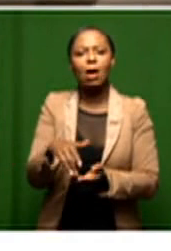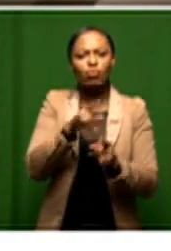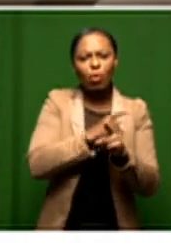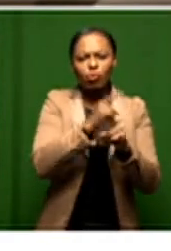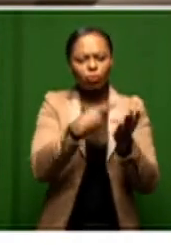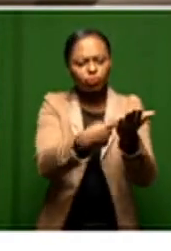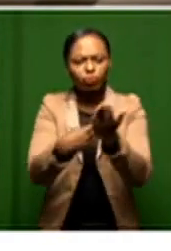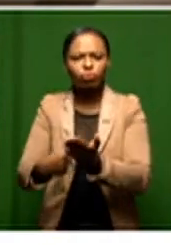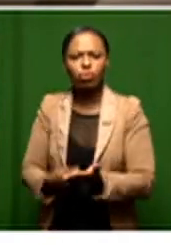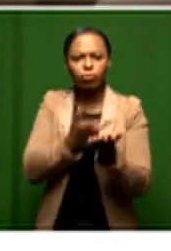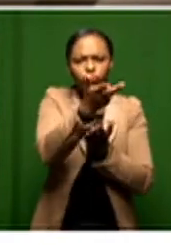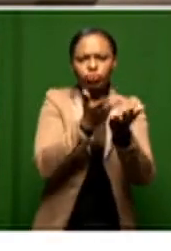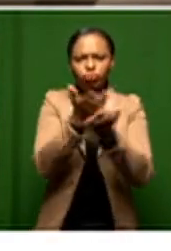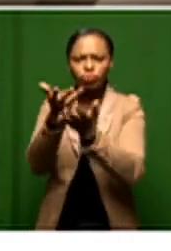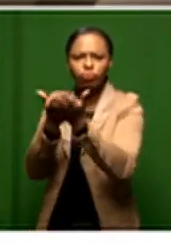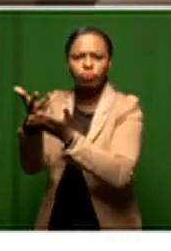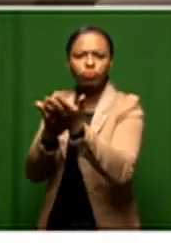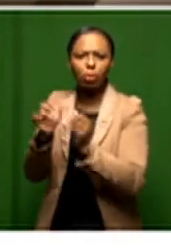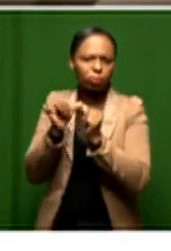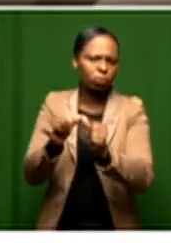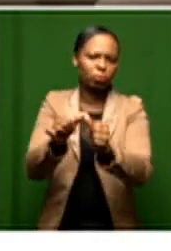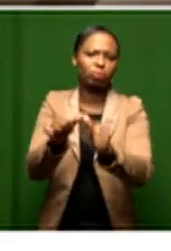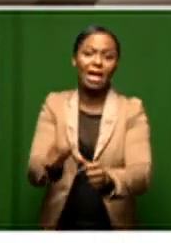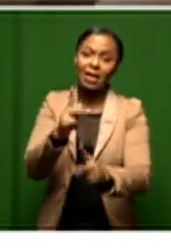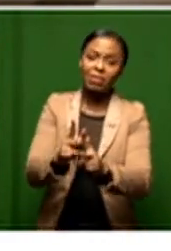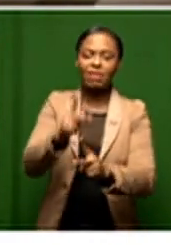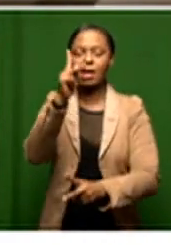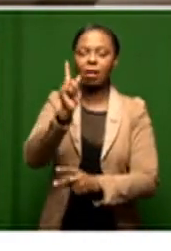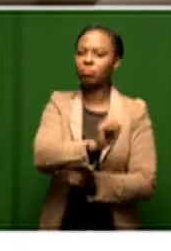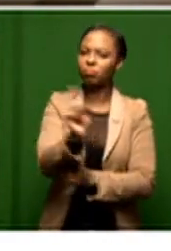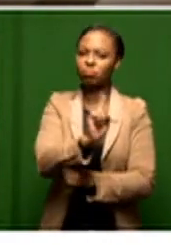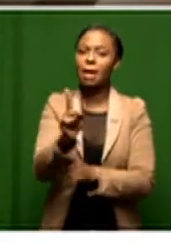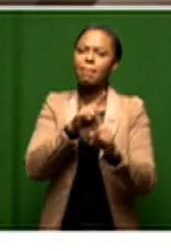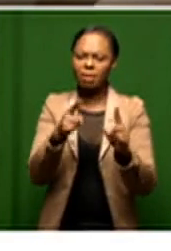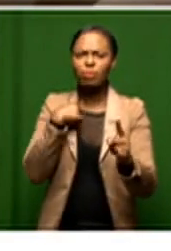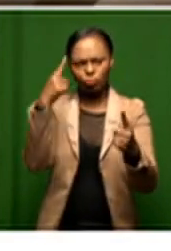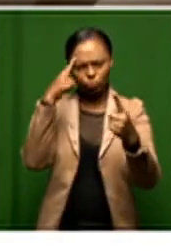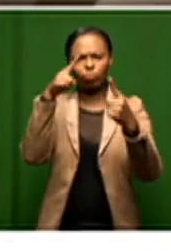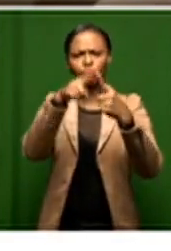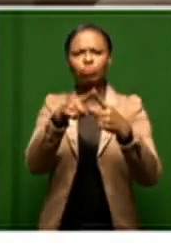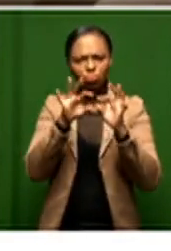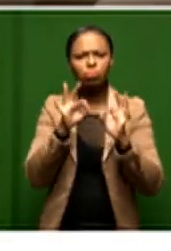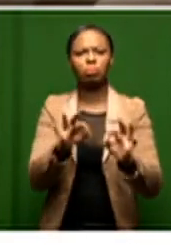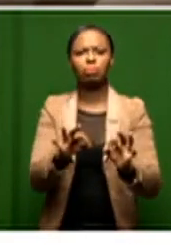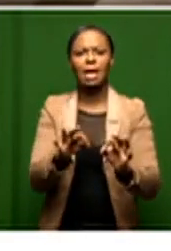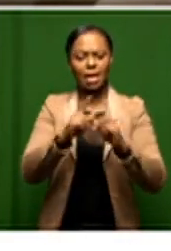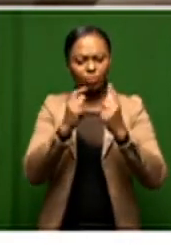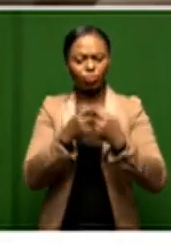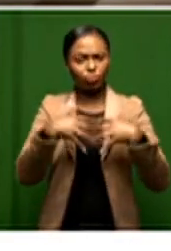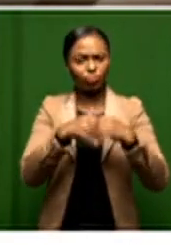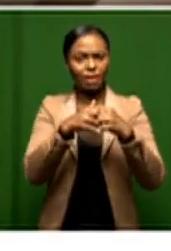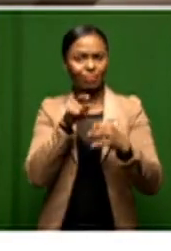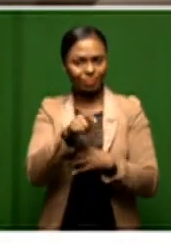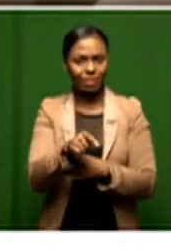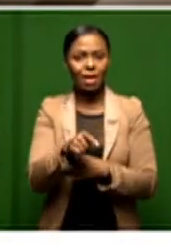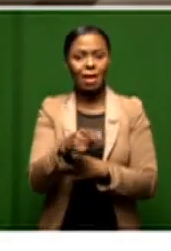are underway. Nothing is yet finalized, but I'm optimistic that this financing task team being led by the